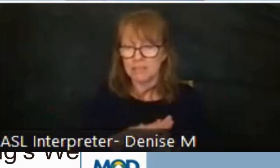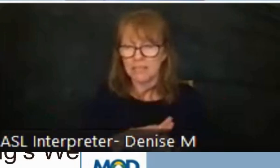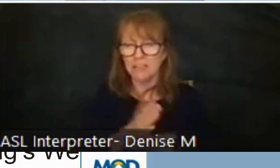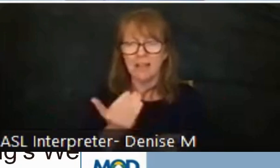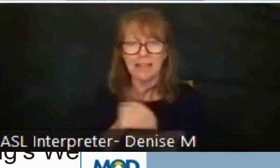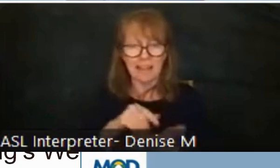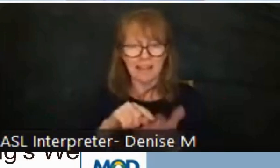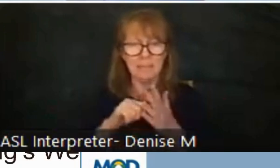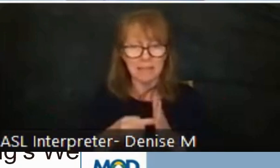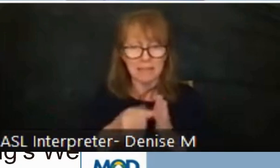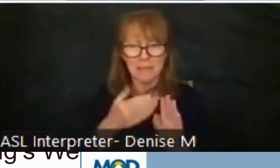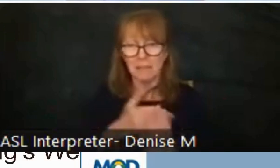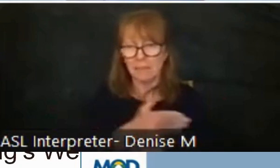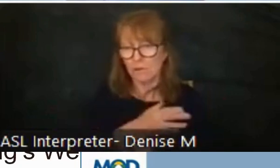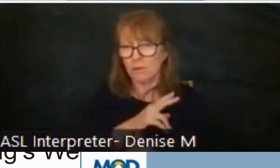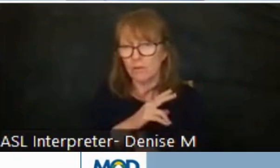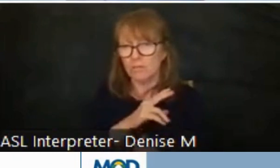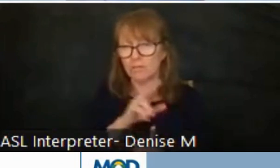before you file.